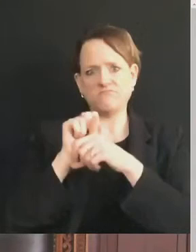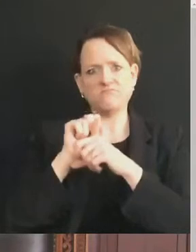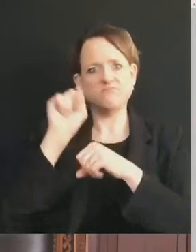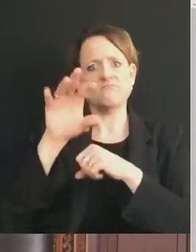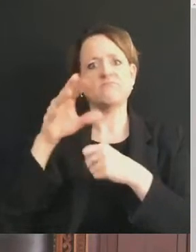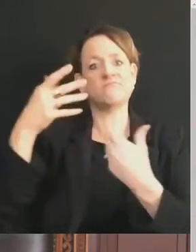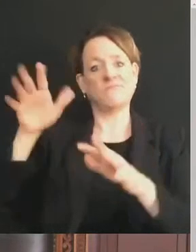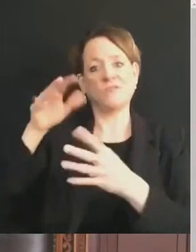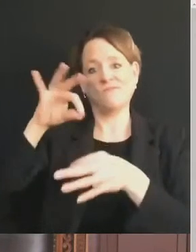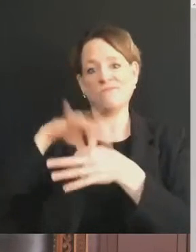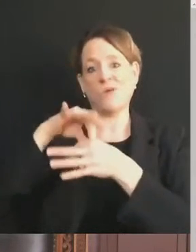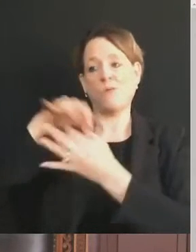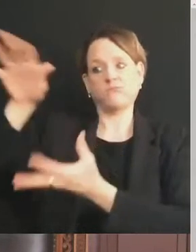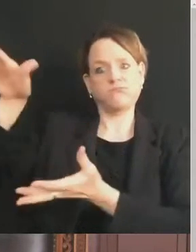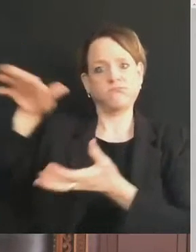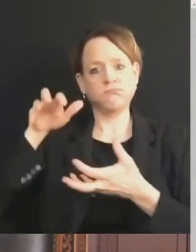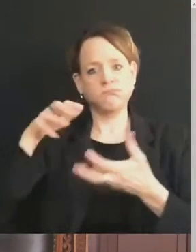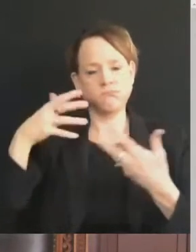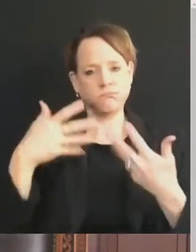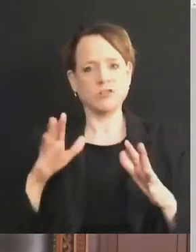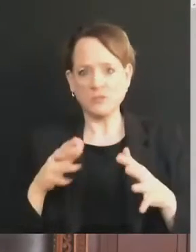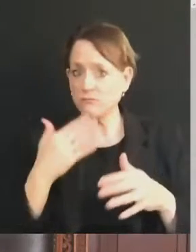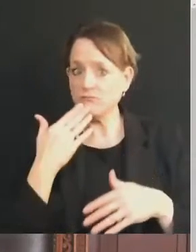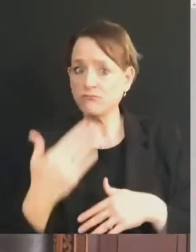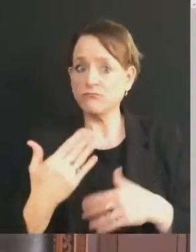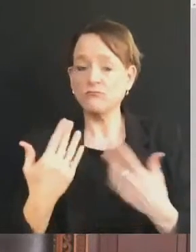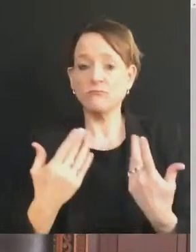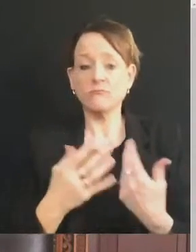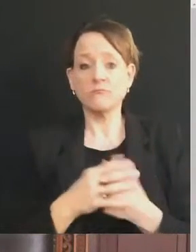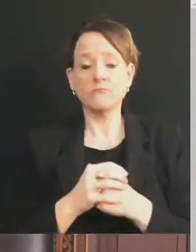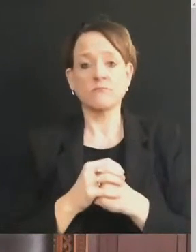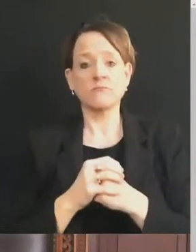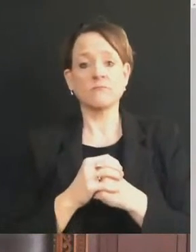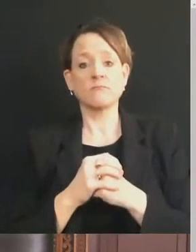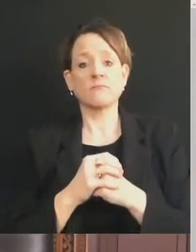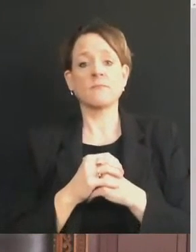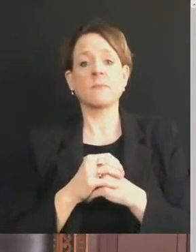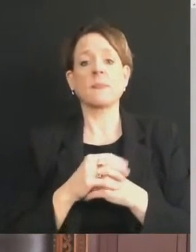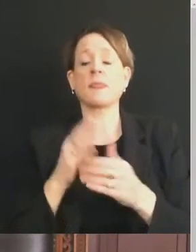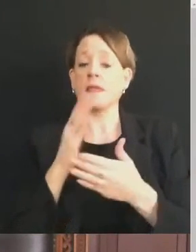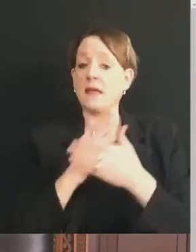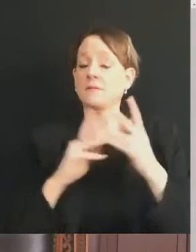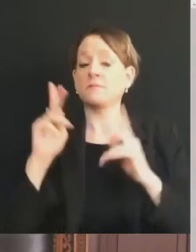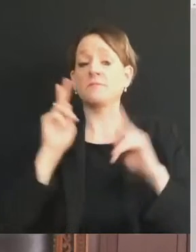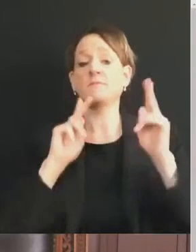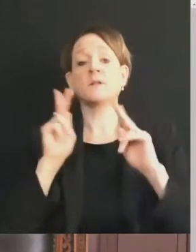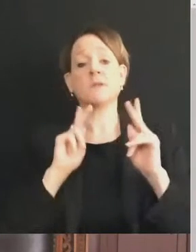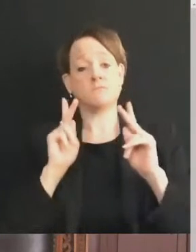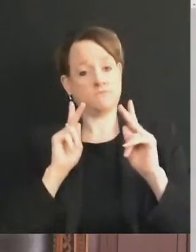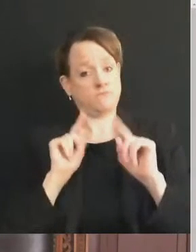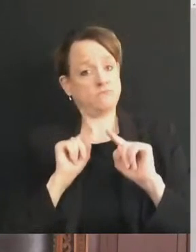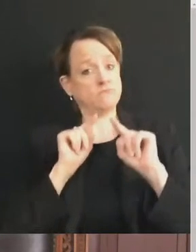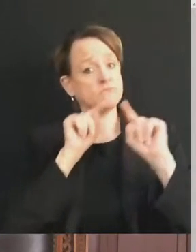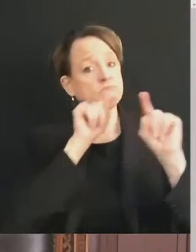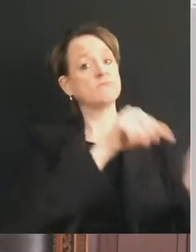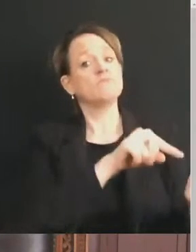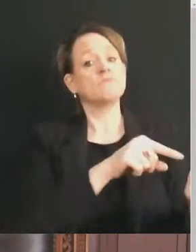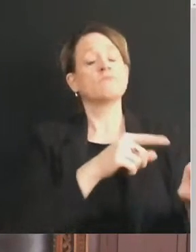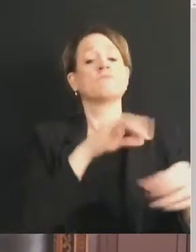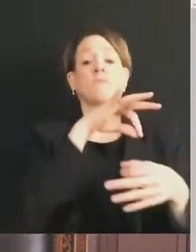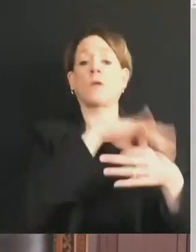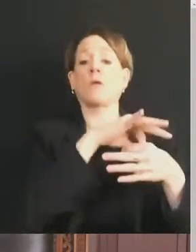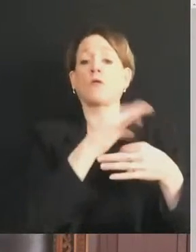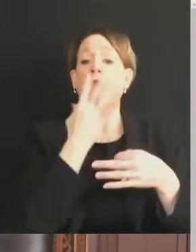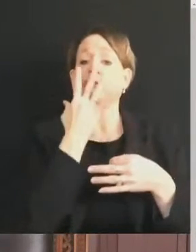now, I believe it's safe. The PPE is in good shape. The making sure that people stand 6